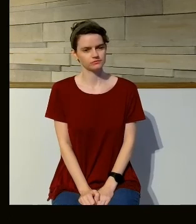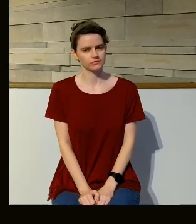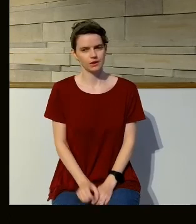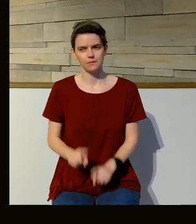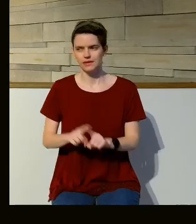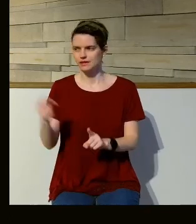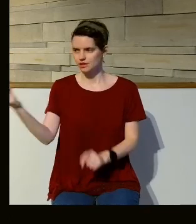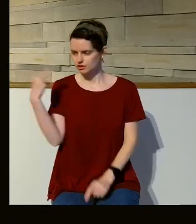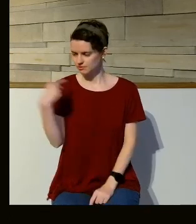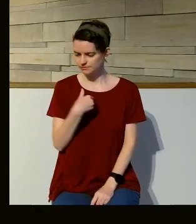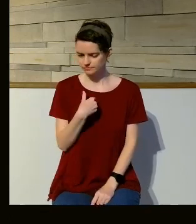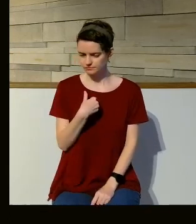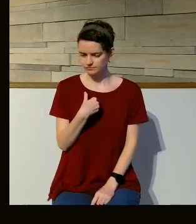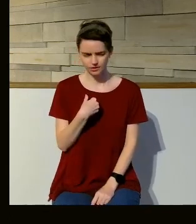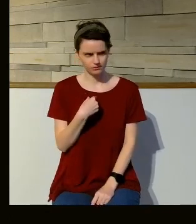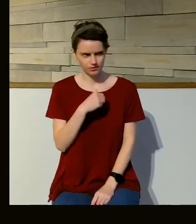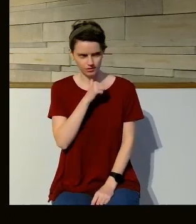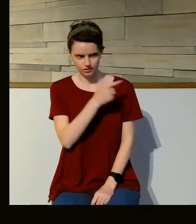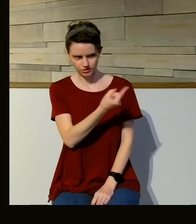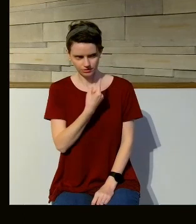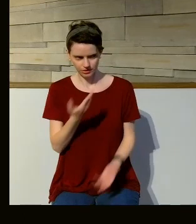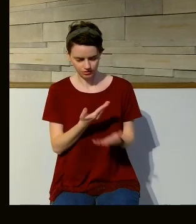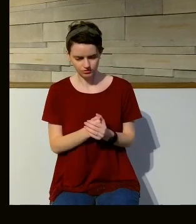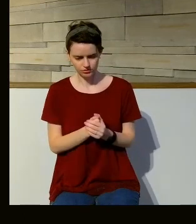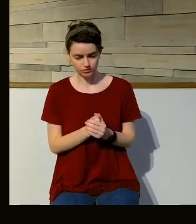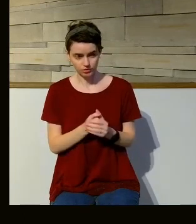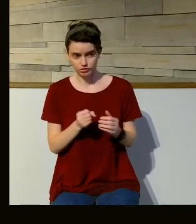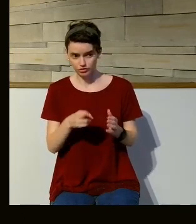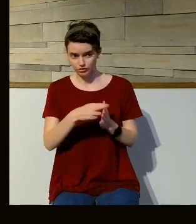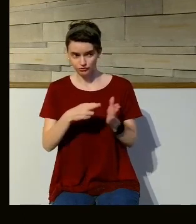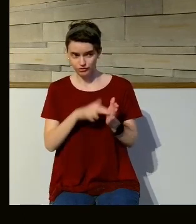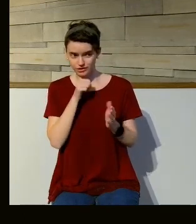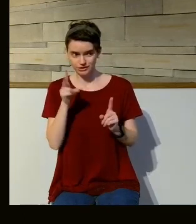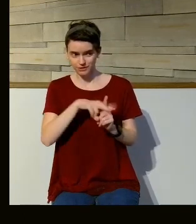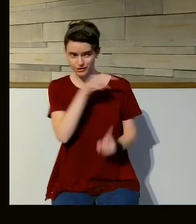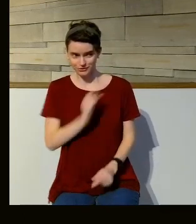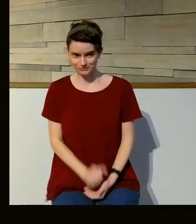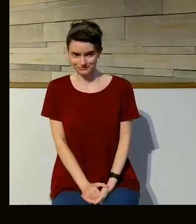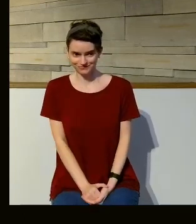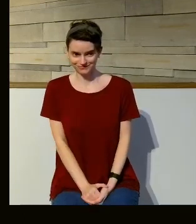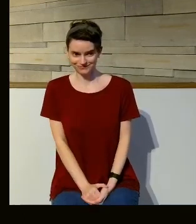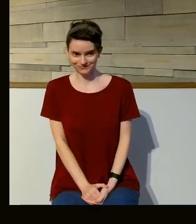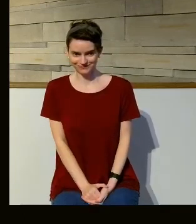But then he looked at me and said, but you don't come here. So the rule doesn't apply to you.